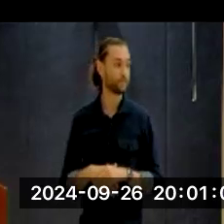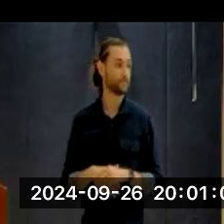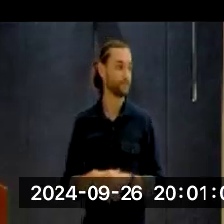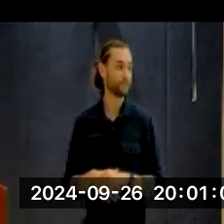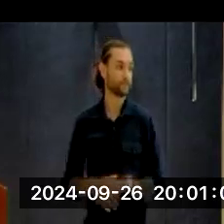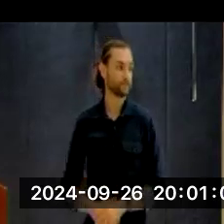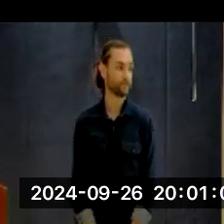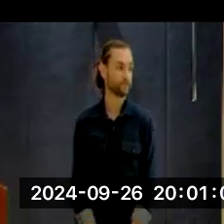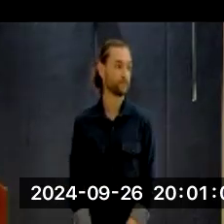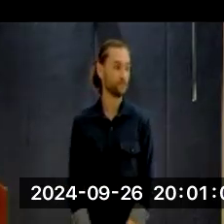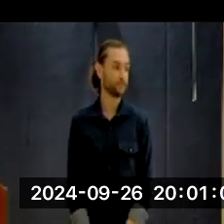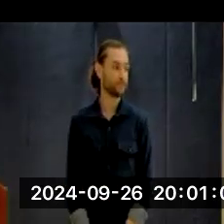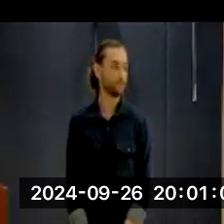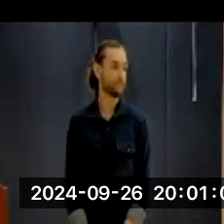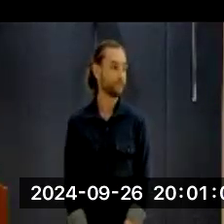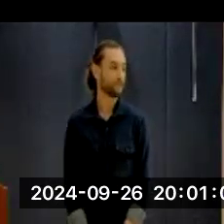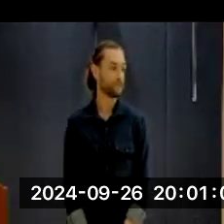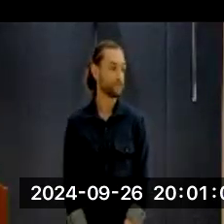Okay.